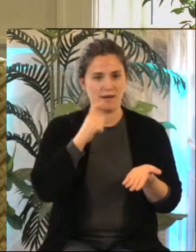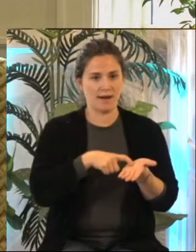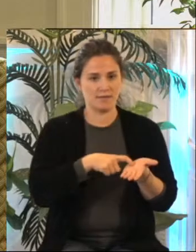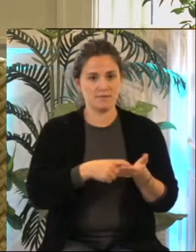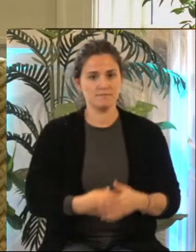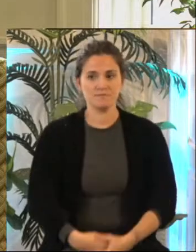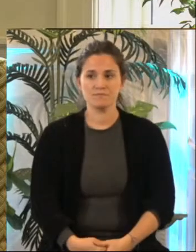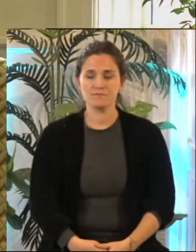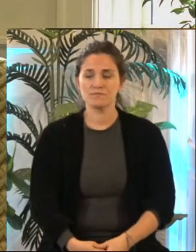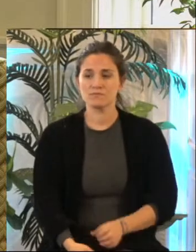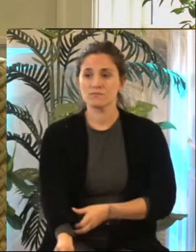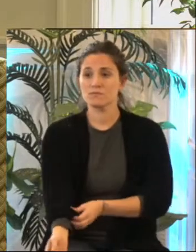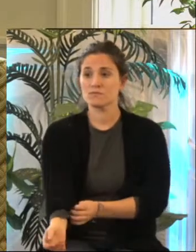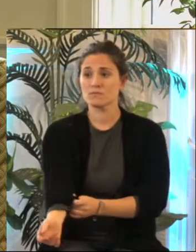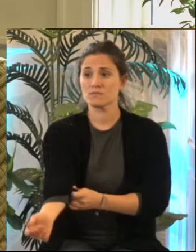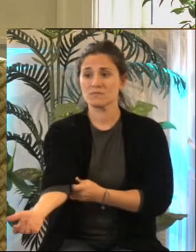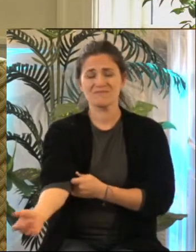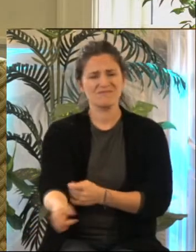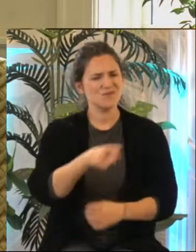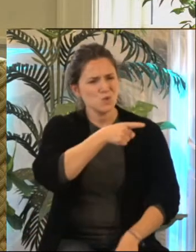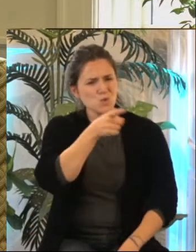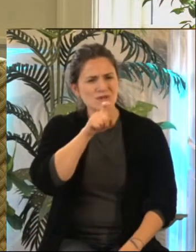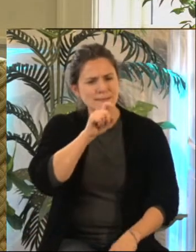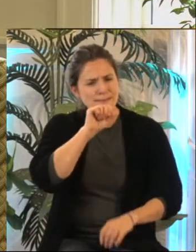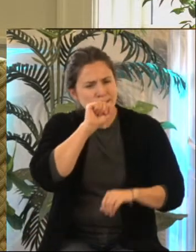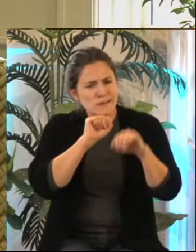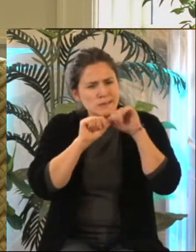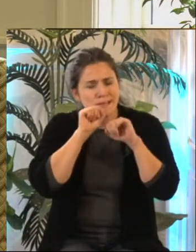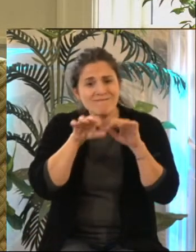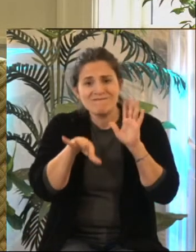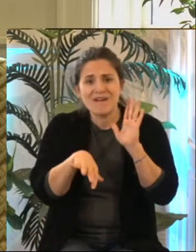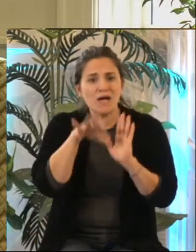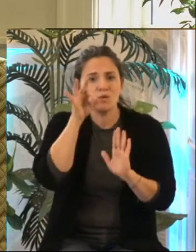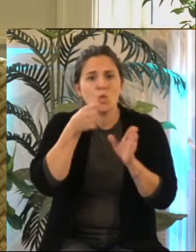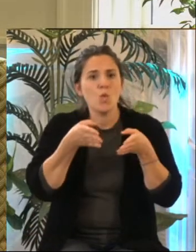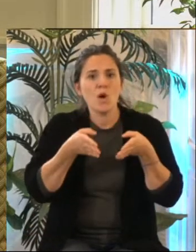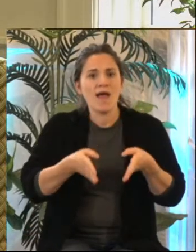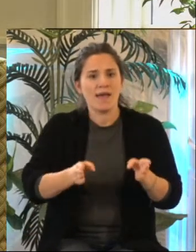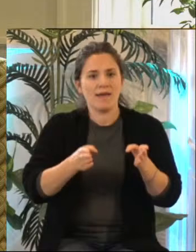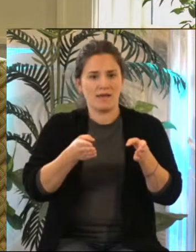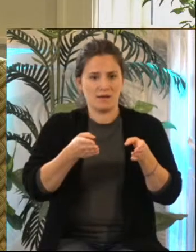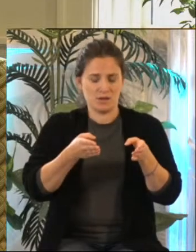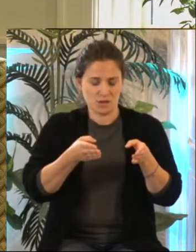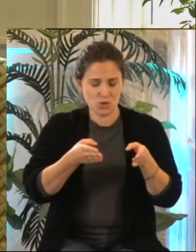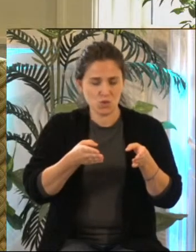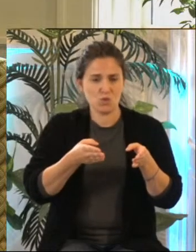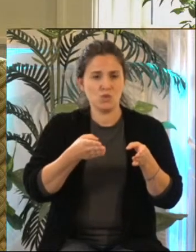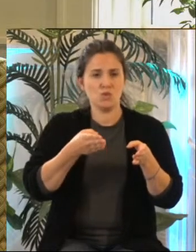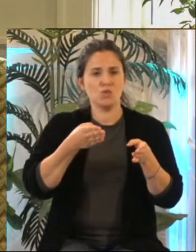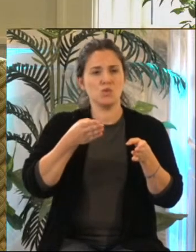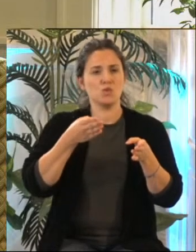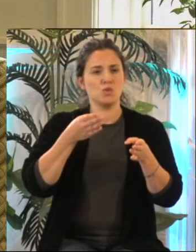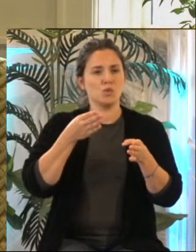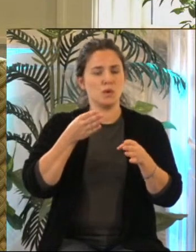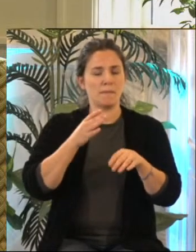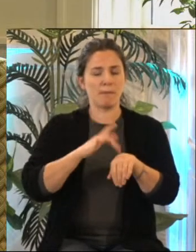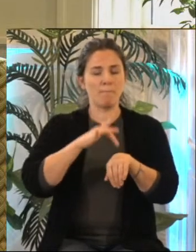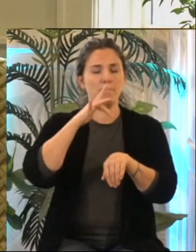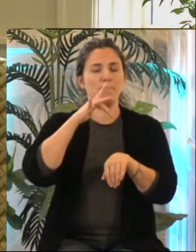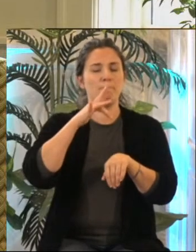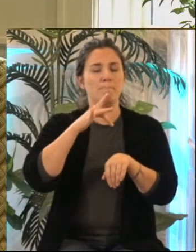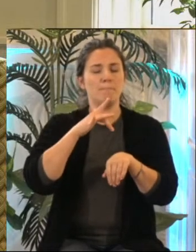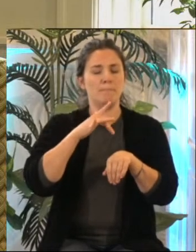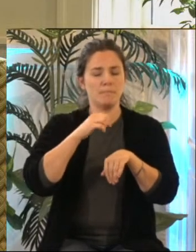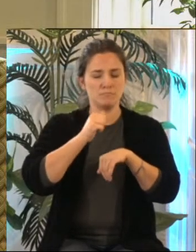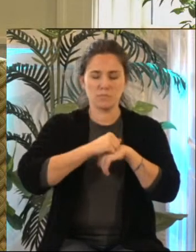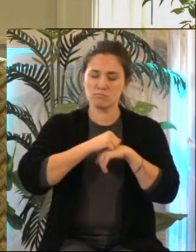through all the jangling echoes of our turbulence, to tap into a sound of another kind,